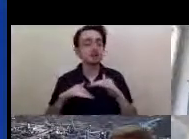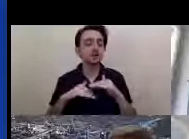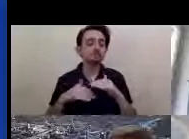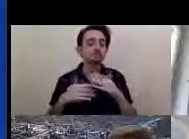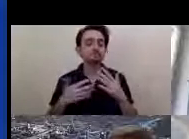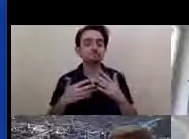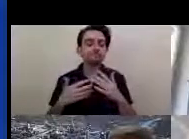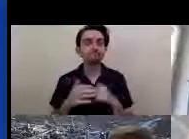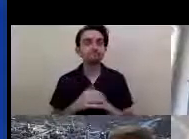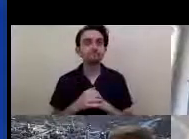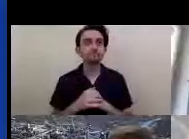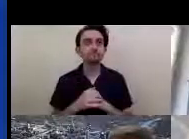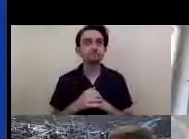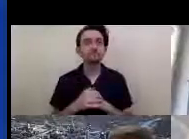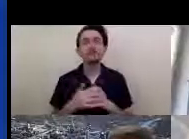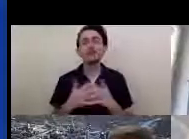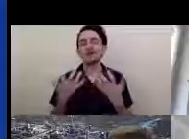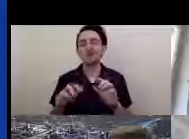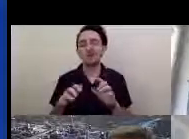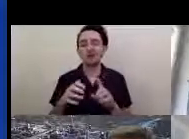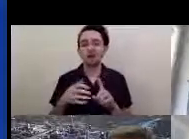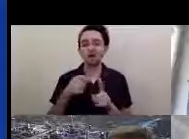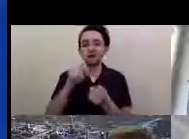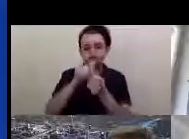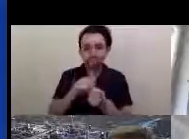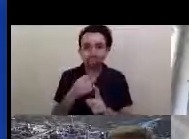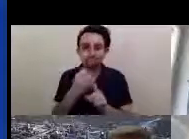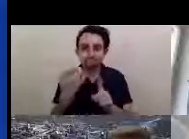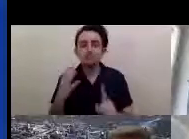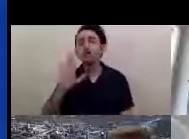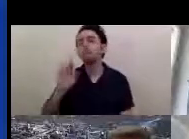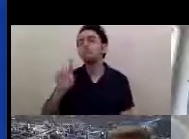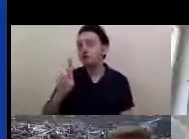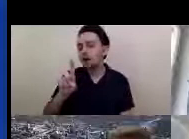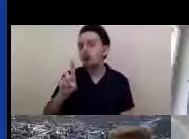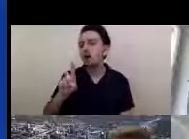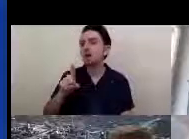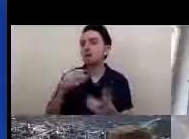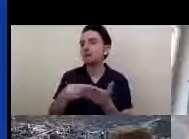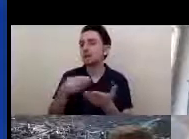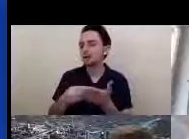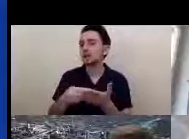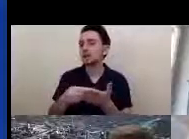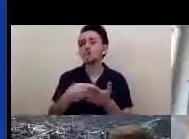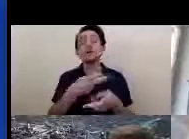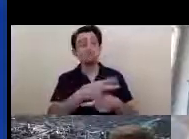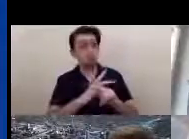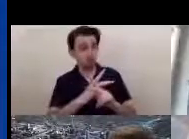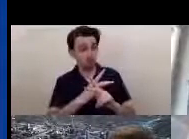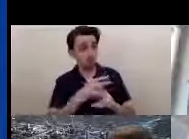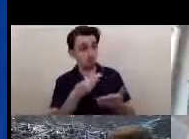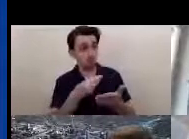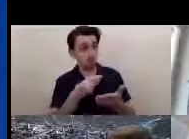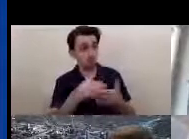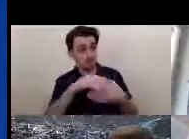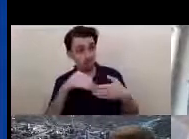bond covenants. Without getting too technical, you can pull a portion of the bond, you know, the portion of the borrowed dollars really into for